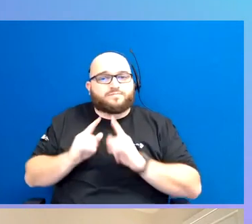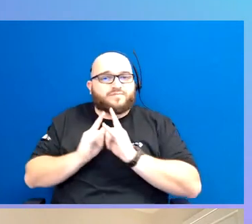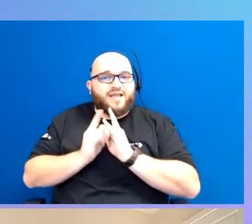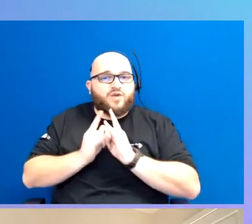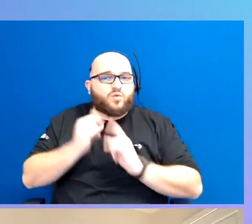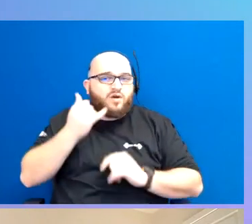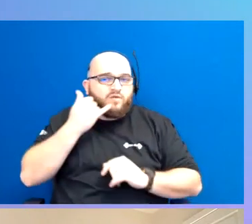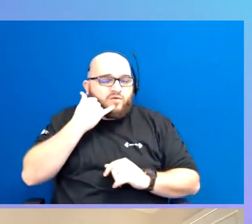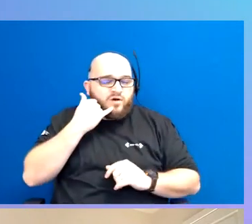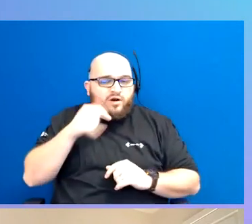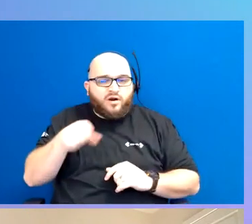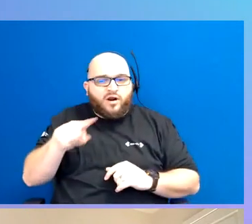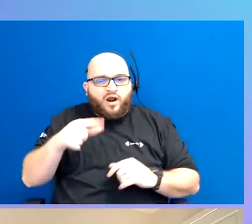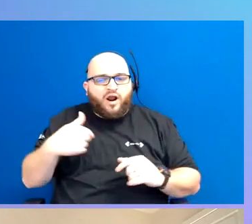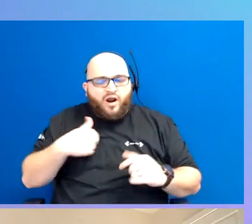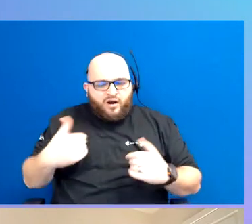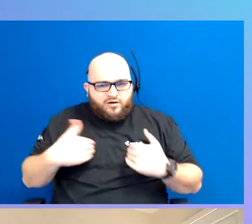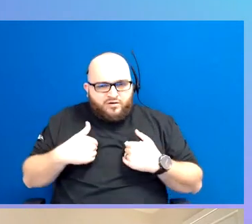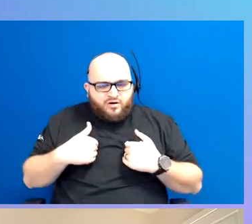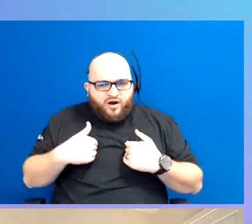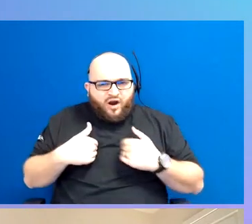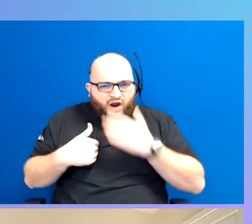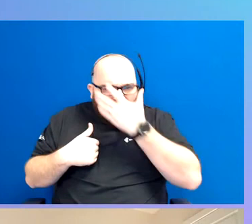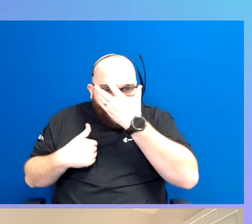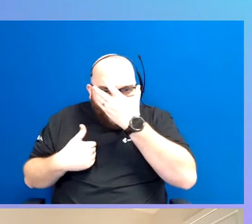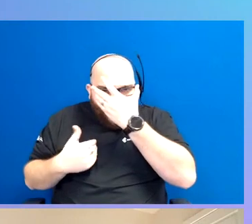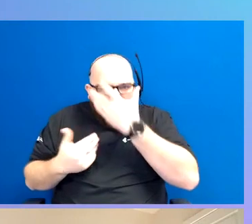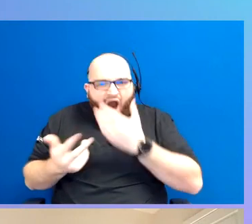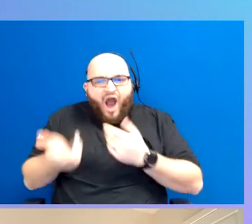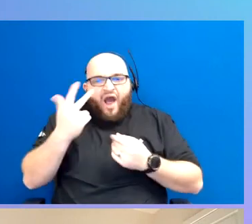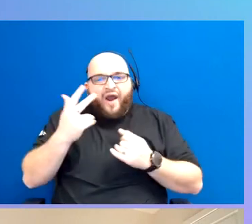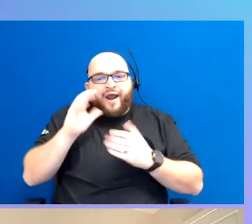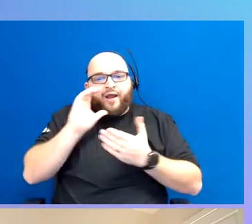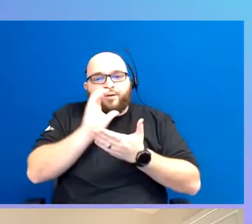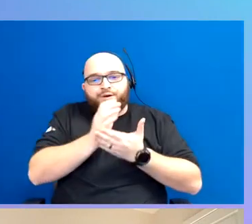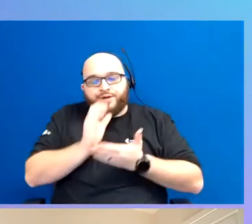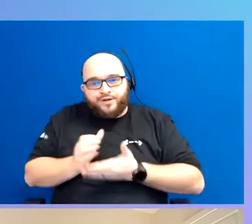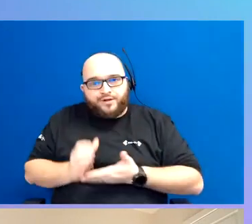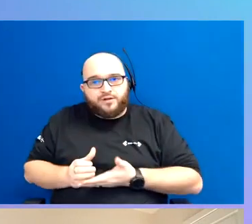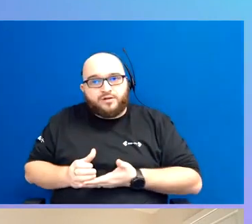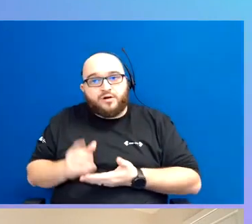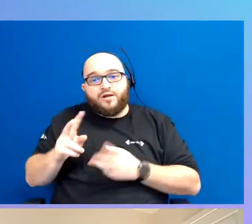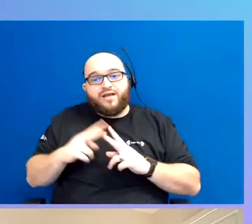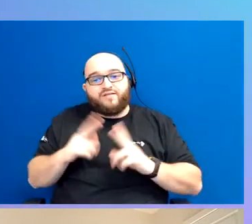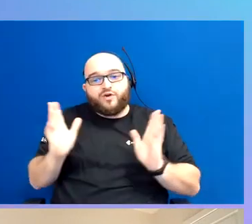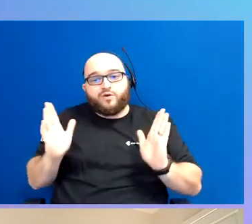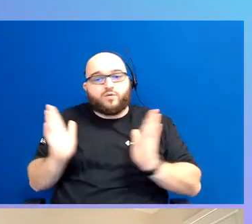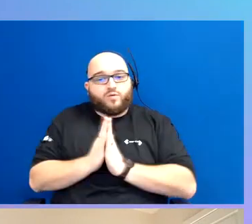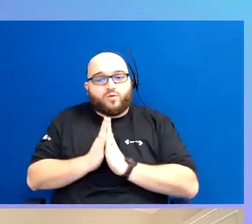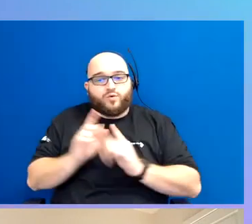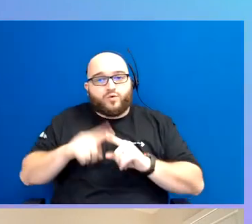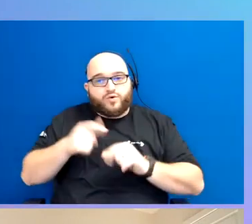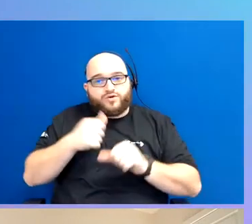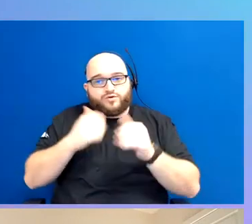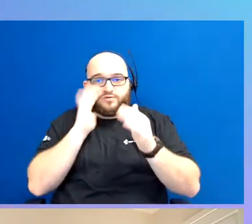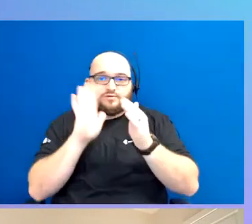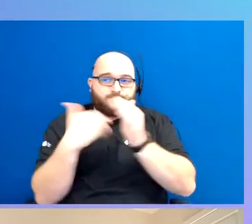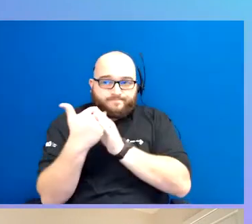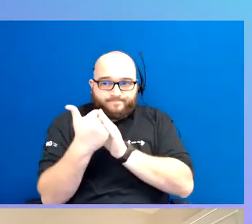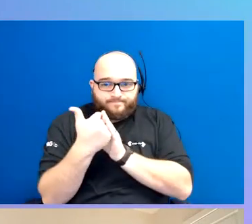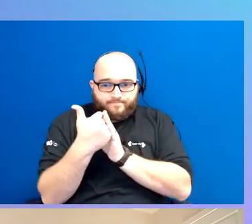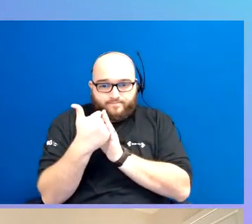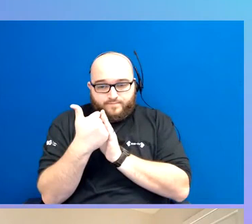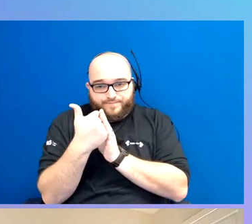phone where I have three image icons which are in very close proximity, and